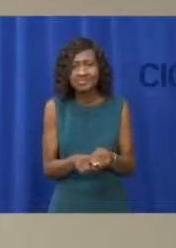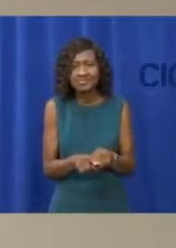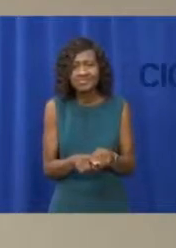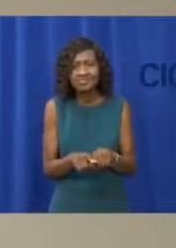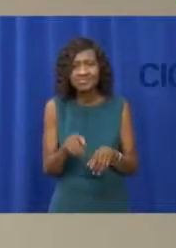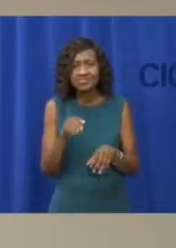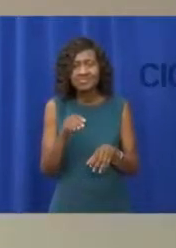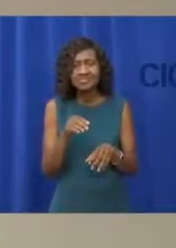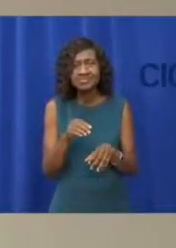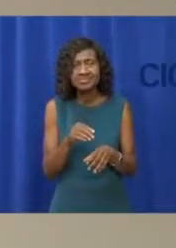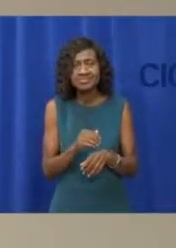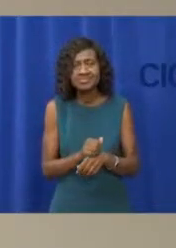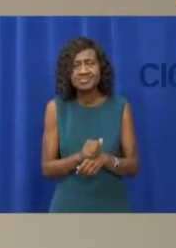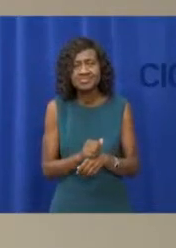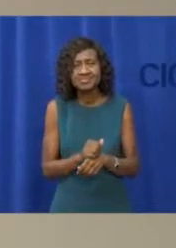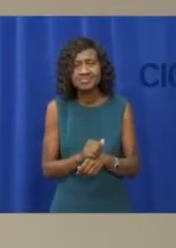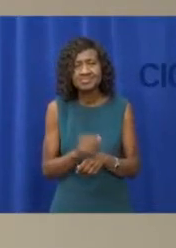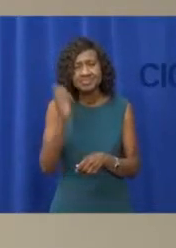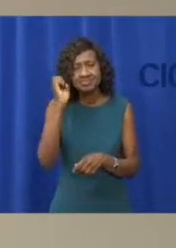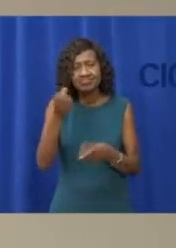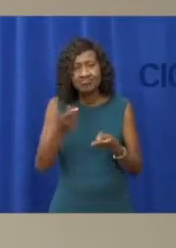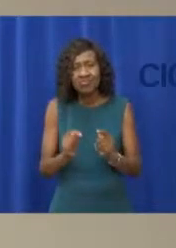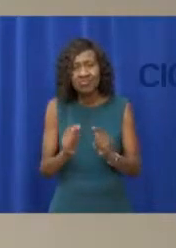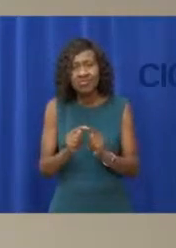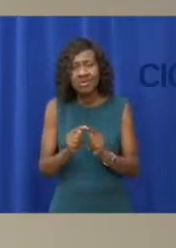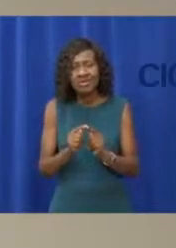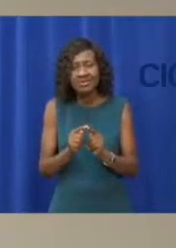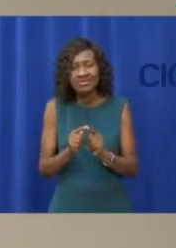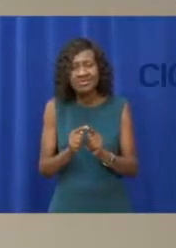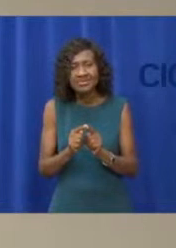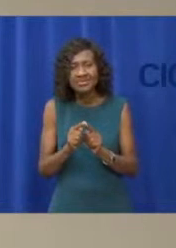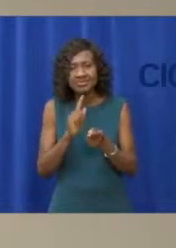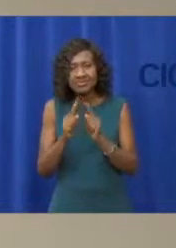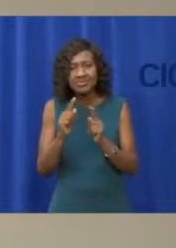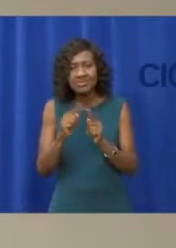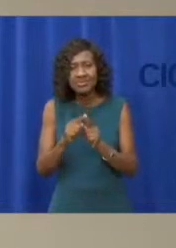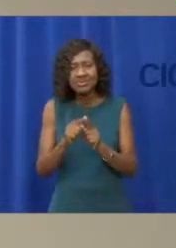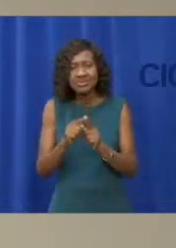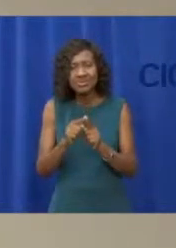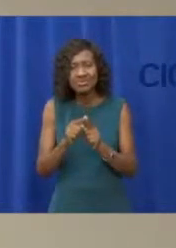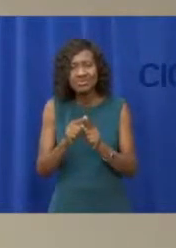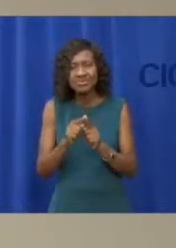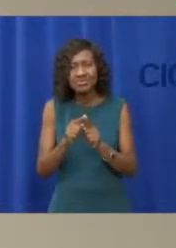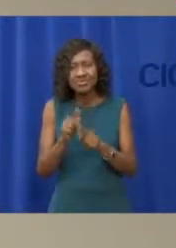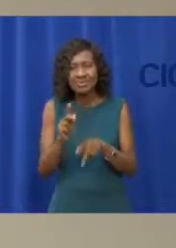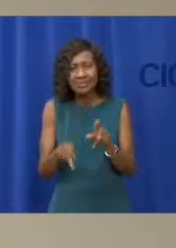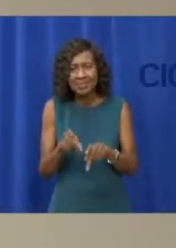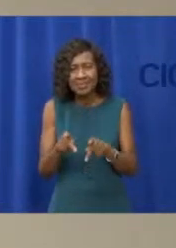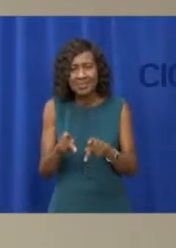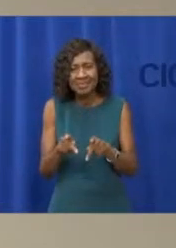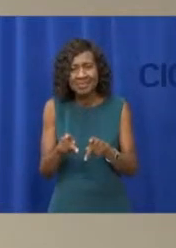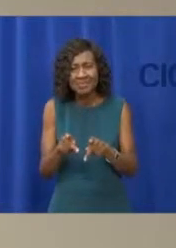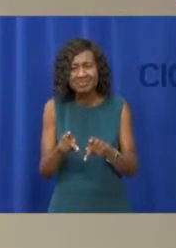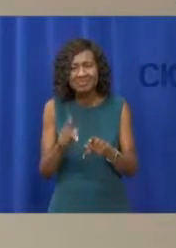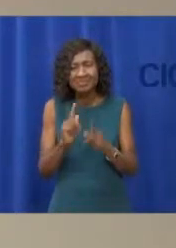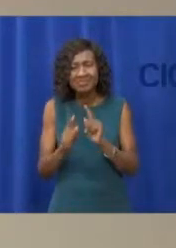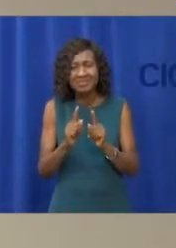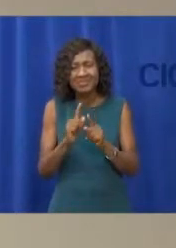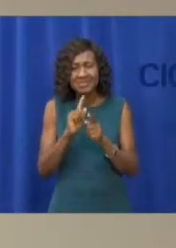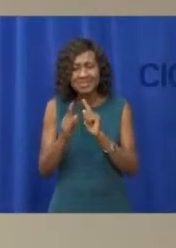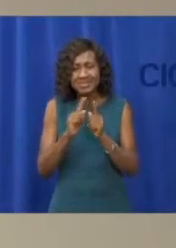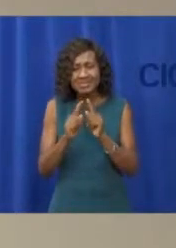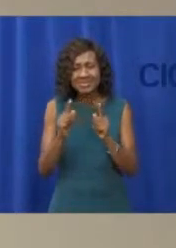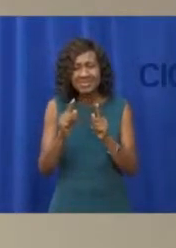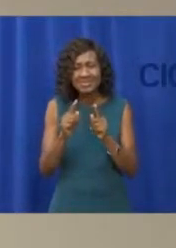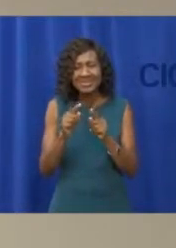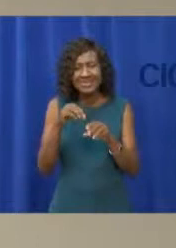my effort to reach out to as much persons as possible, I spoke a little Spanish and Filipino or